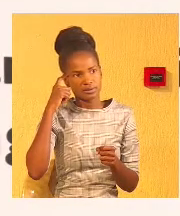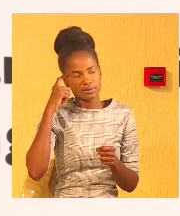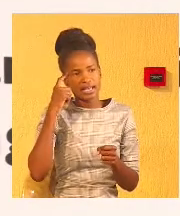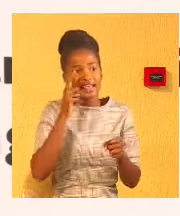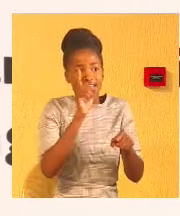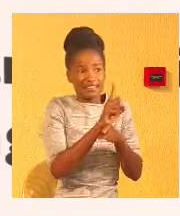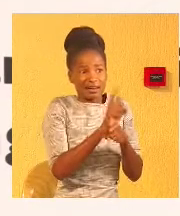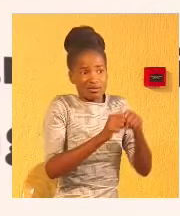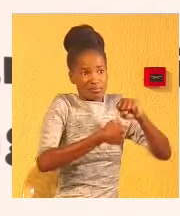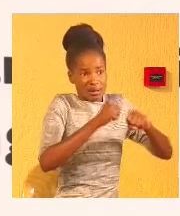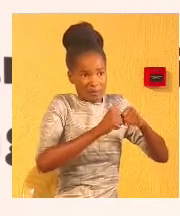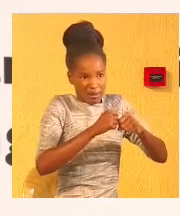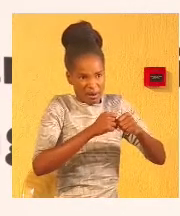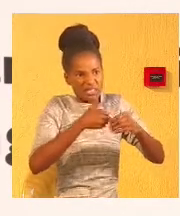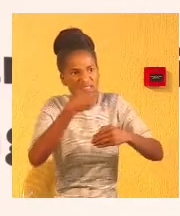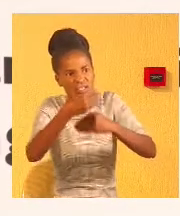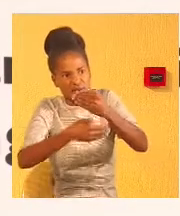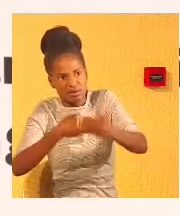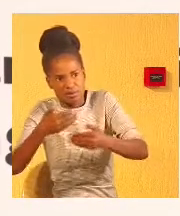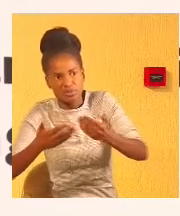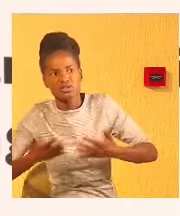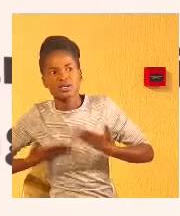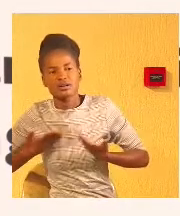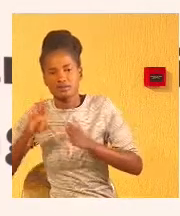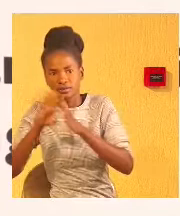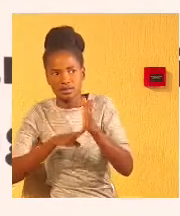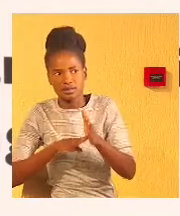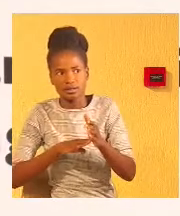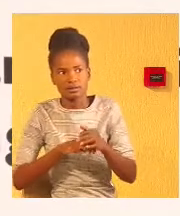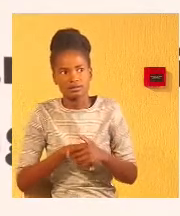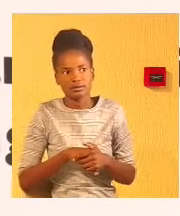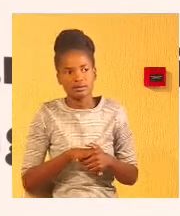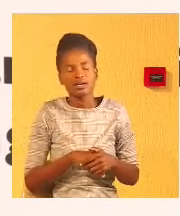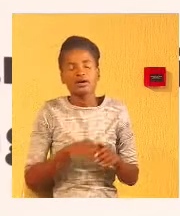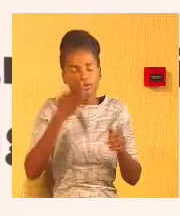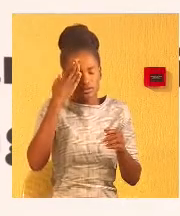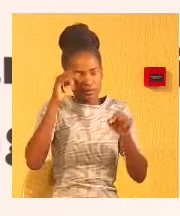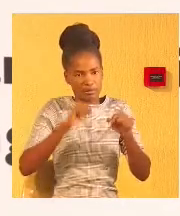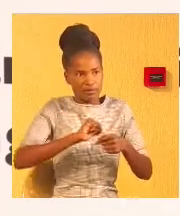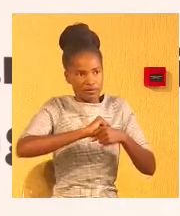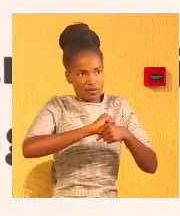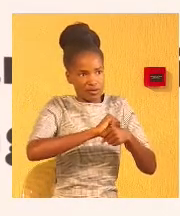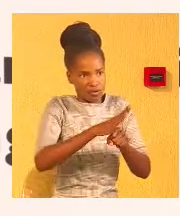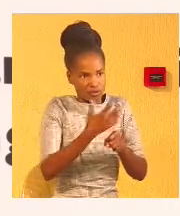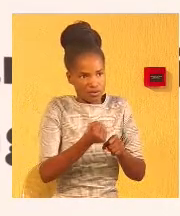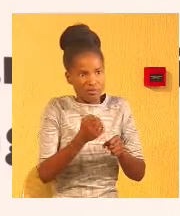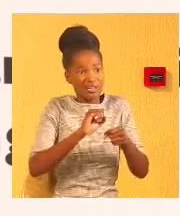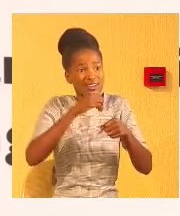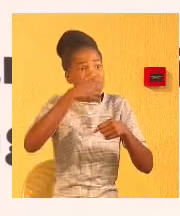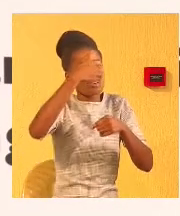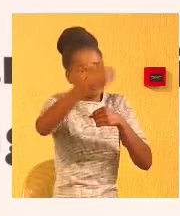without sunset. We are in darkness today, but we should look forward to a bright future in the agricultural